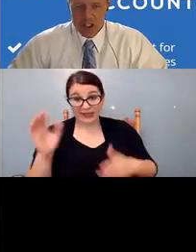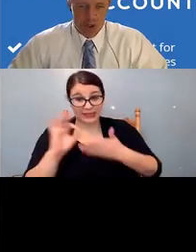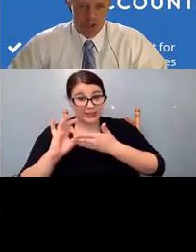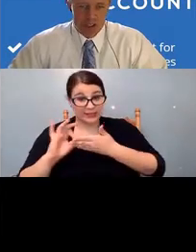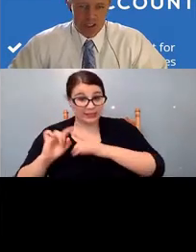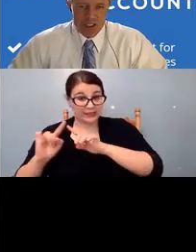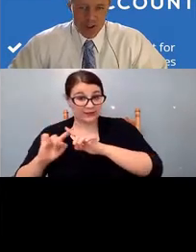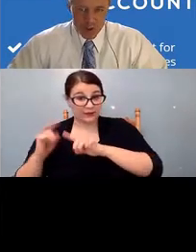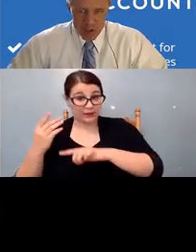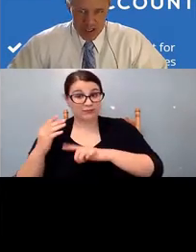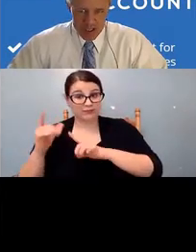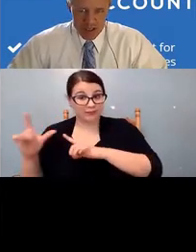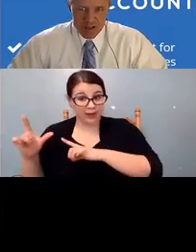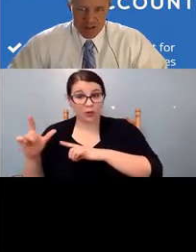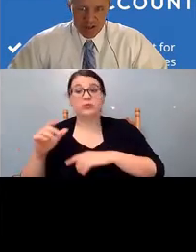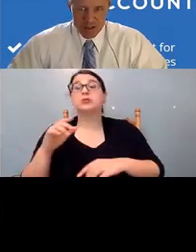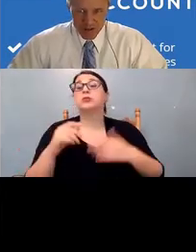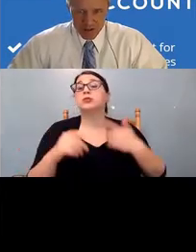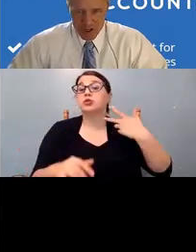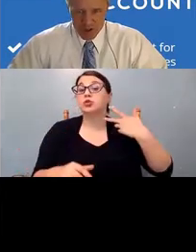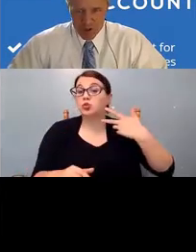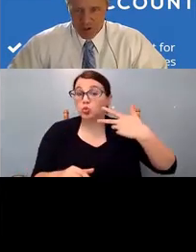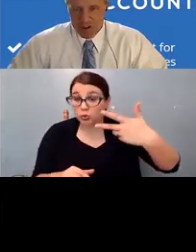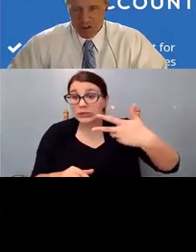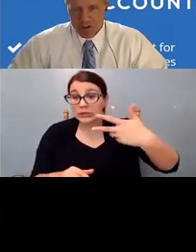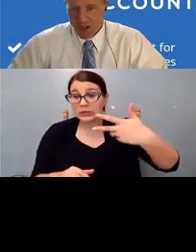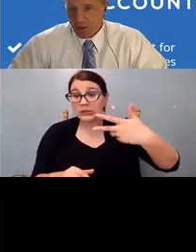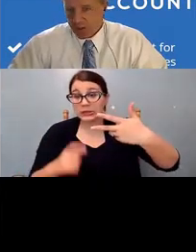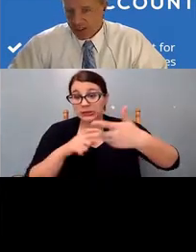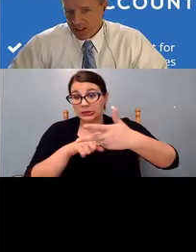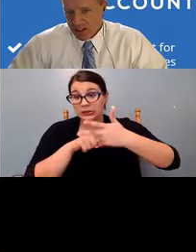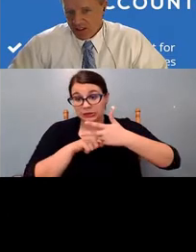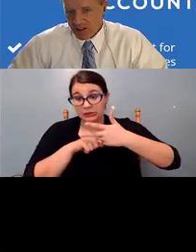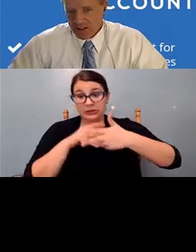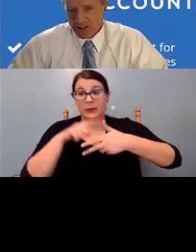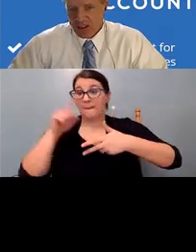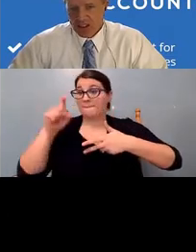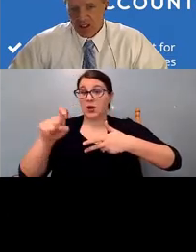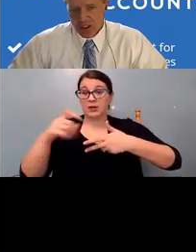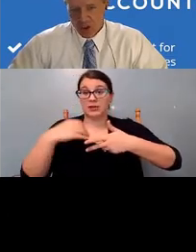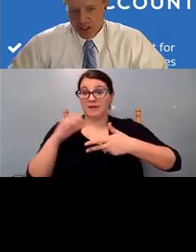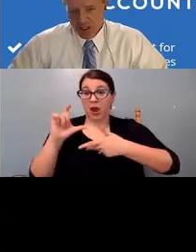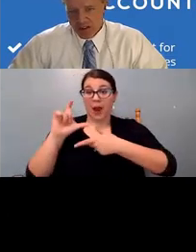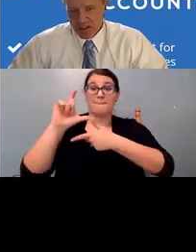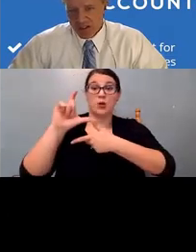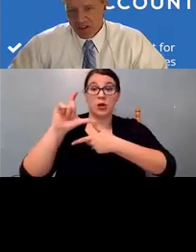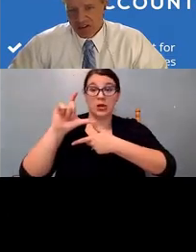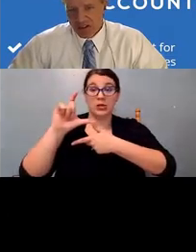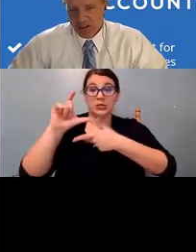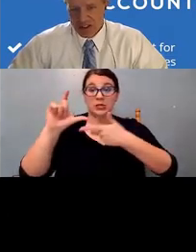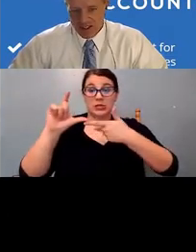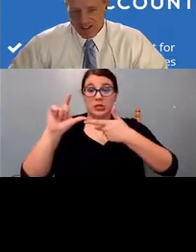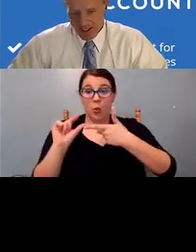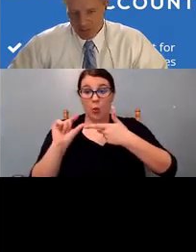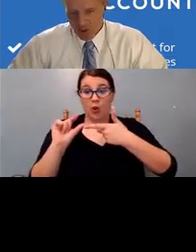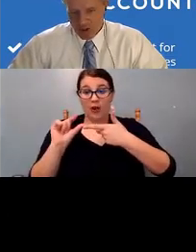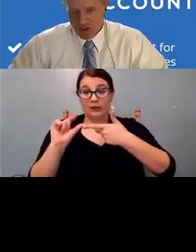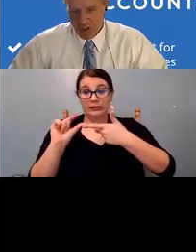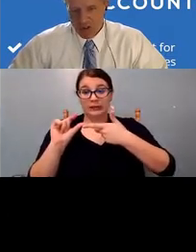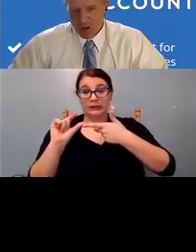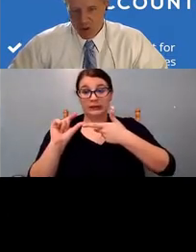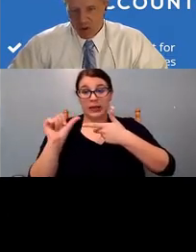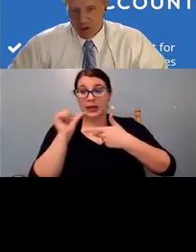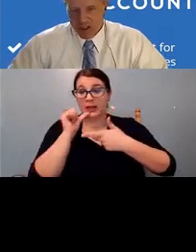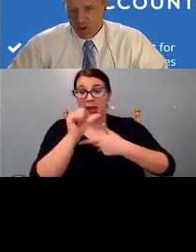and include at least 3 of the following, which is an uppercase letter, a lowercase letter, a